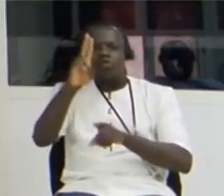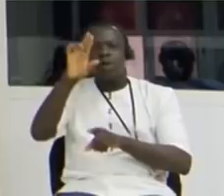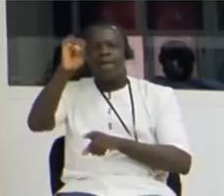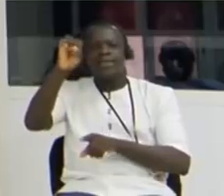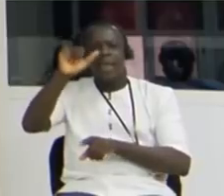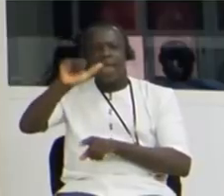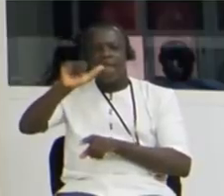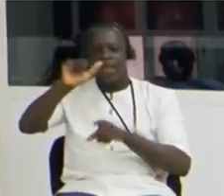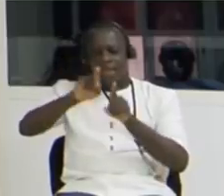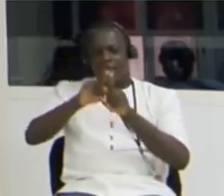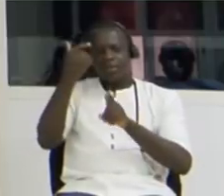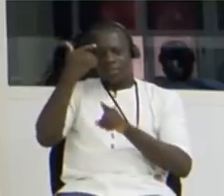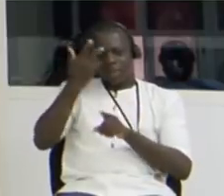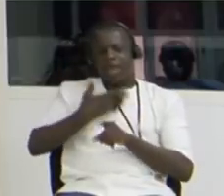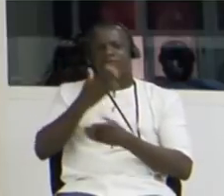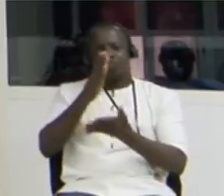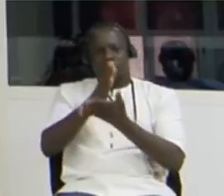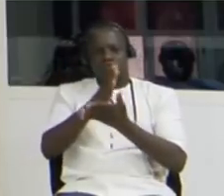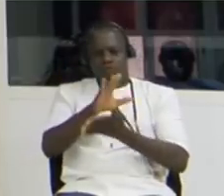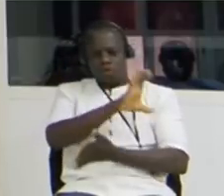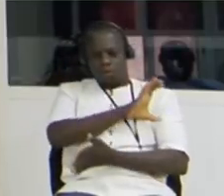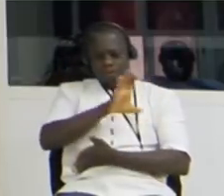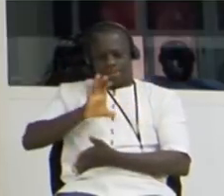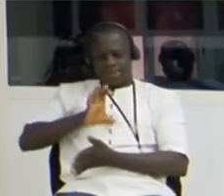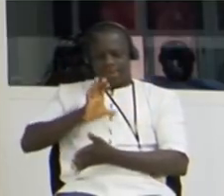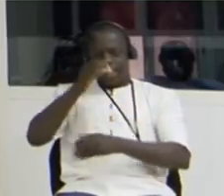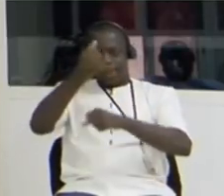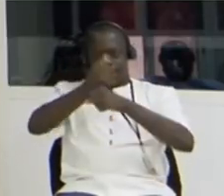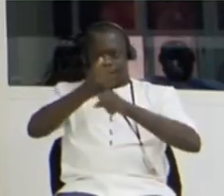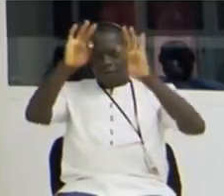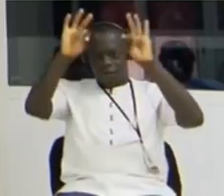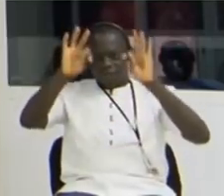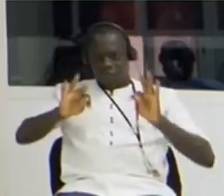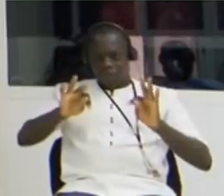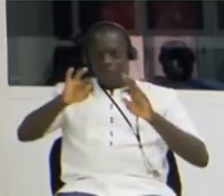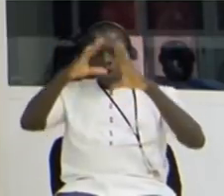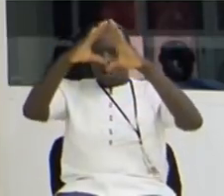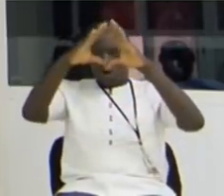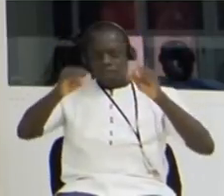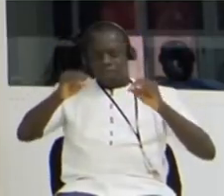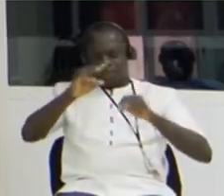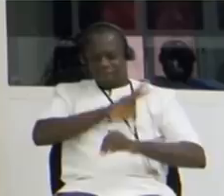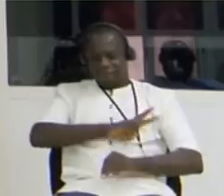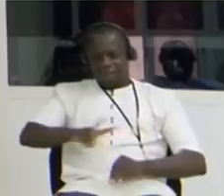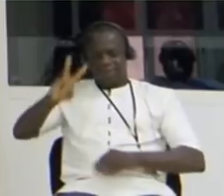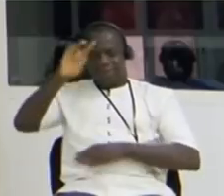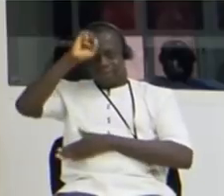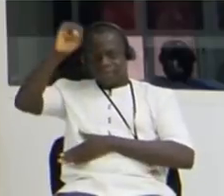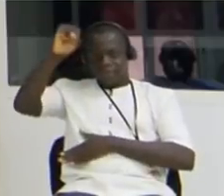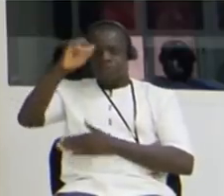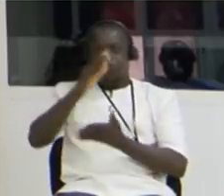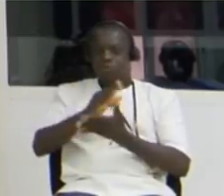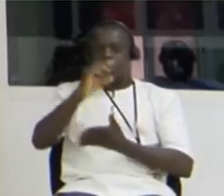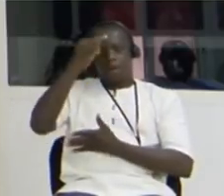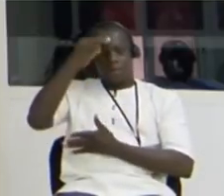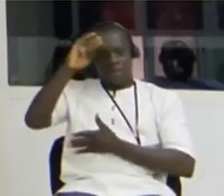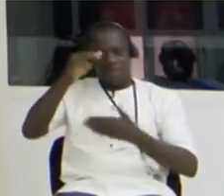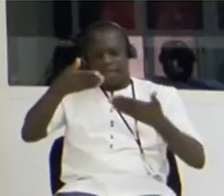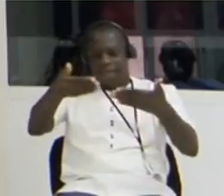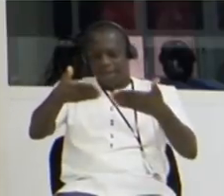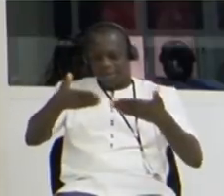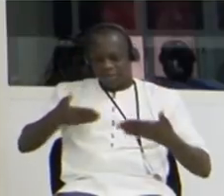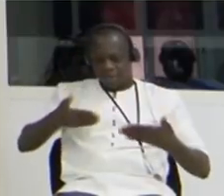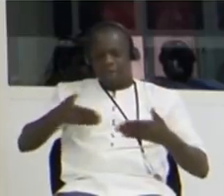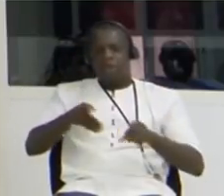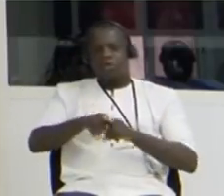there was a steering committee set up at the office of the Vice President then. And the ministry was invited to